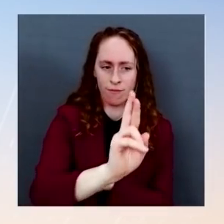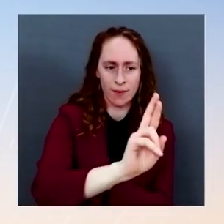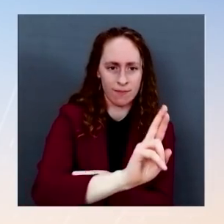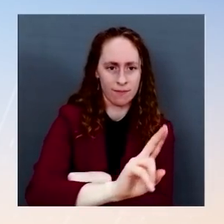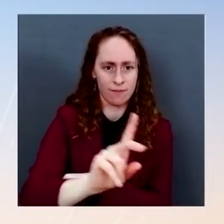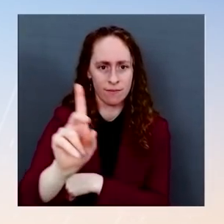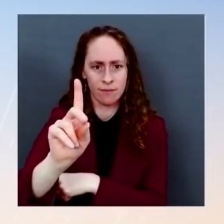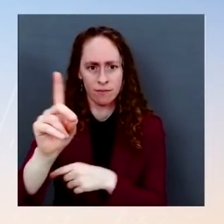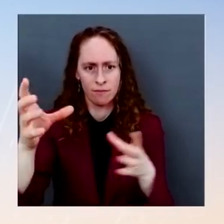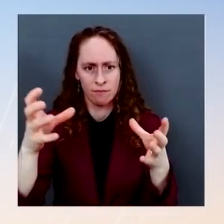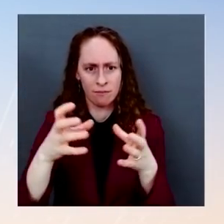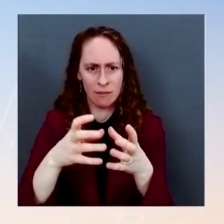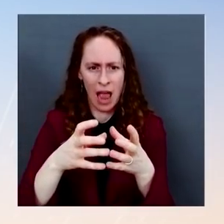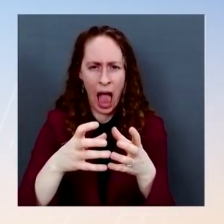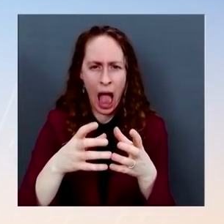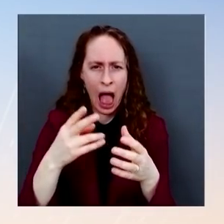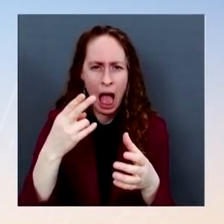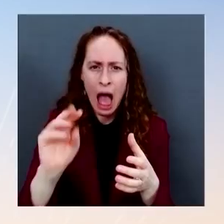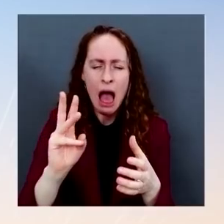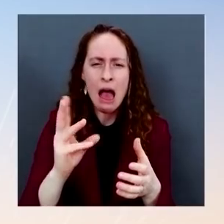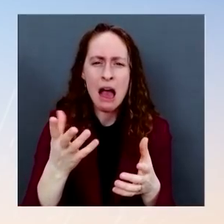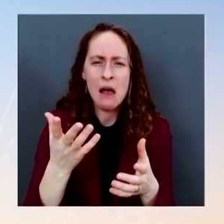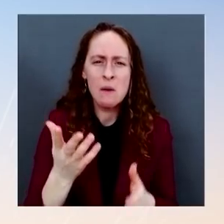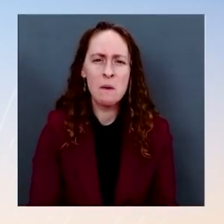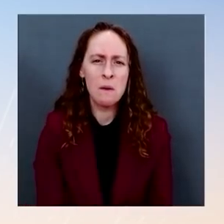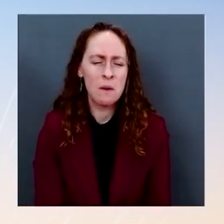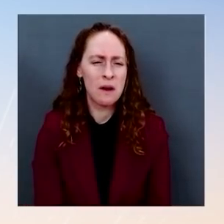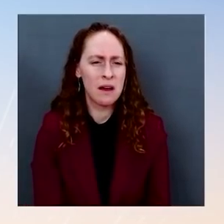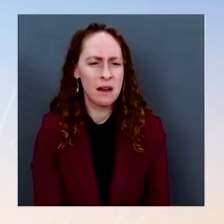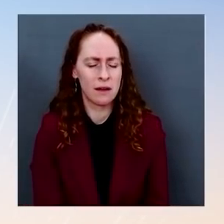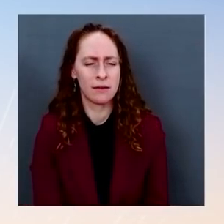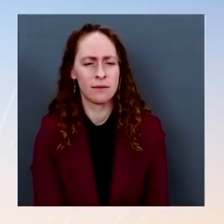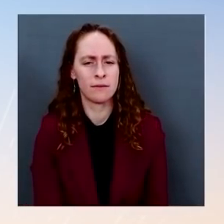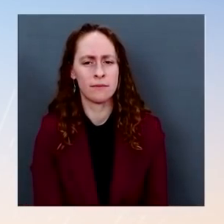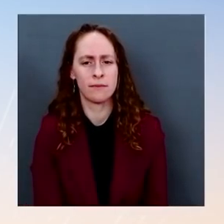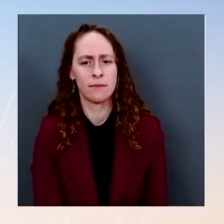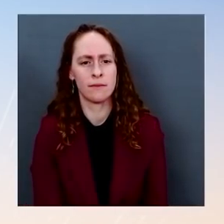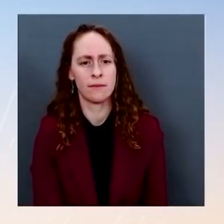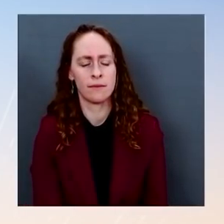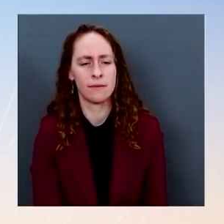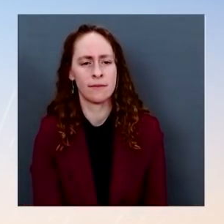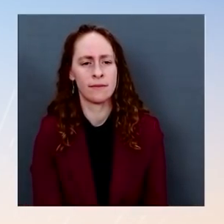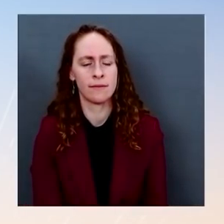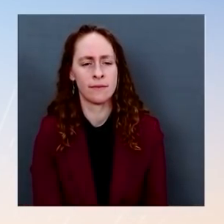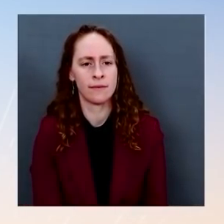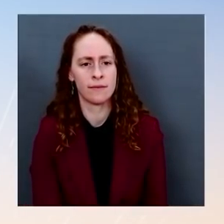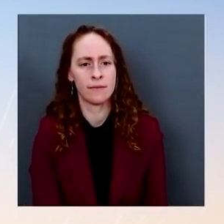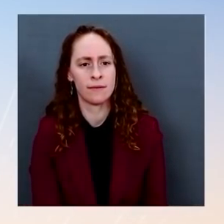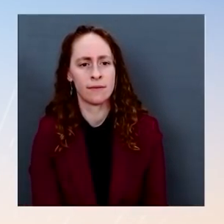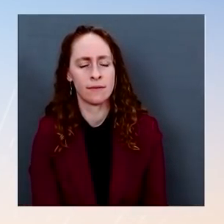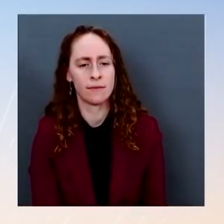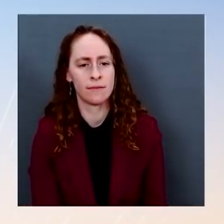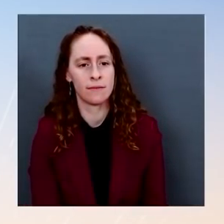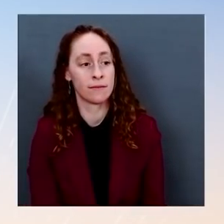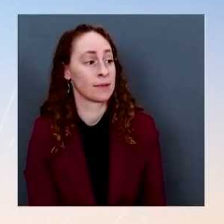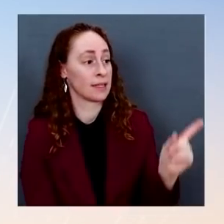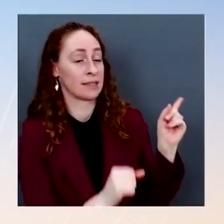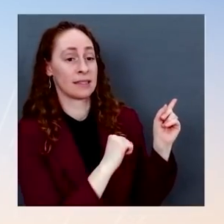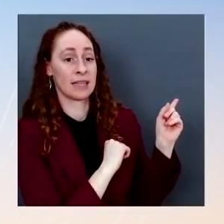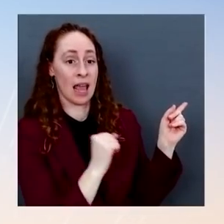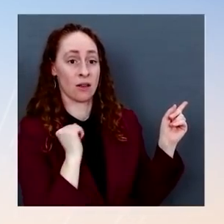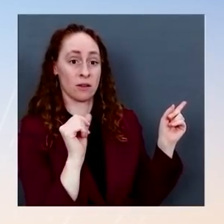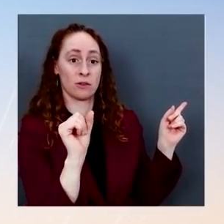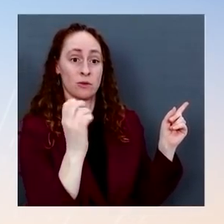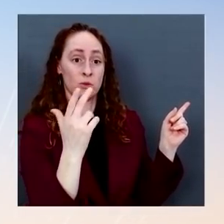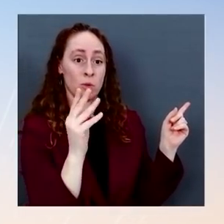colleague that he put out this morning that he plans to bring voting rights up when they get back, when the Senate gets back in January. And we certainly support that, and we'll stay in